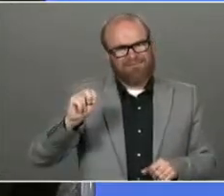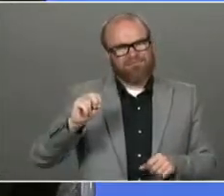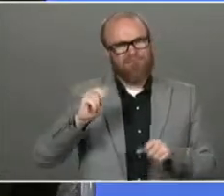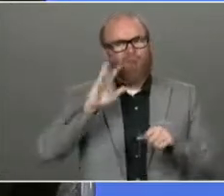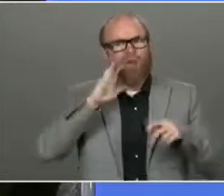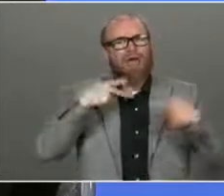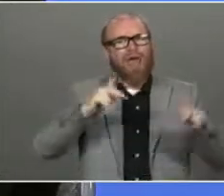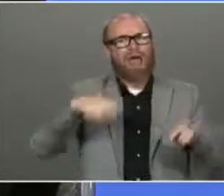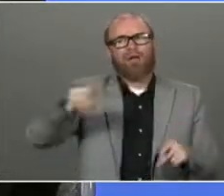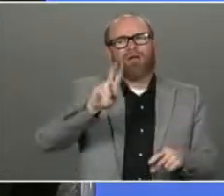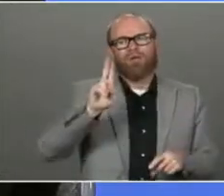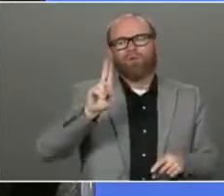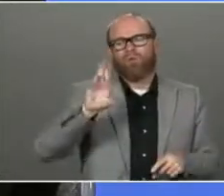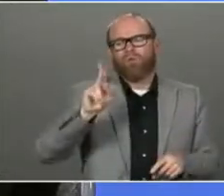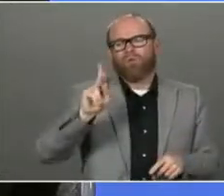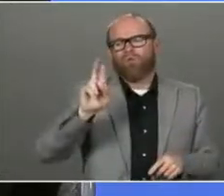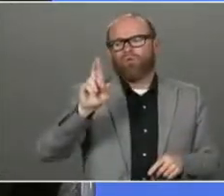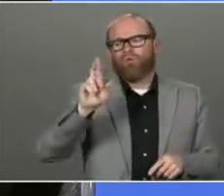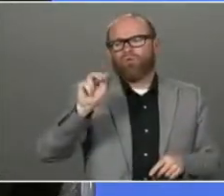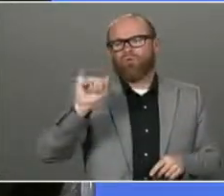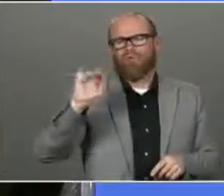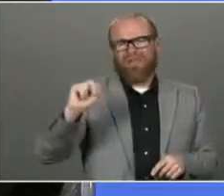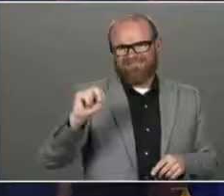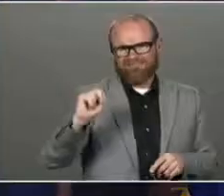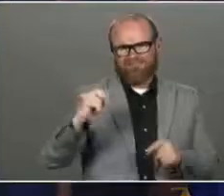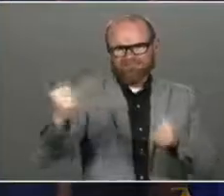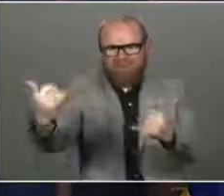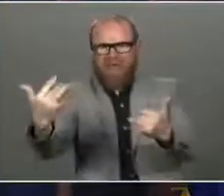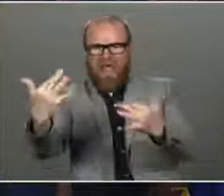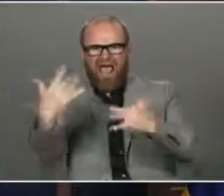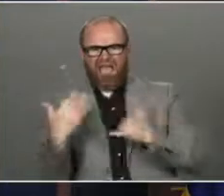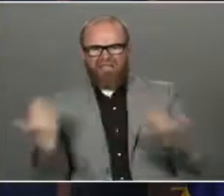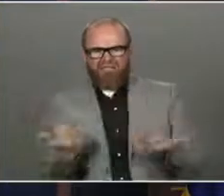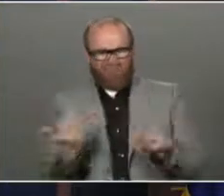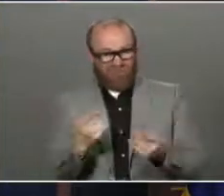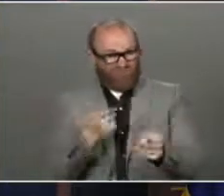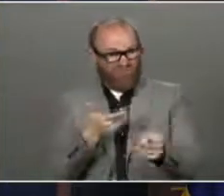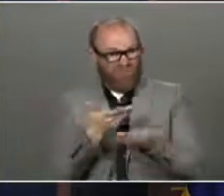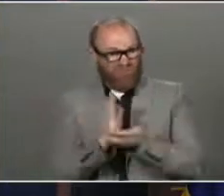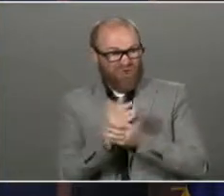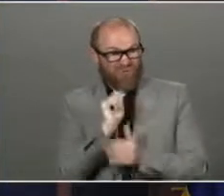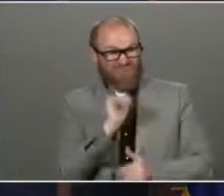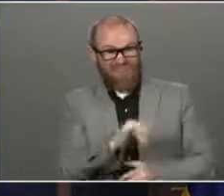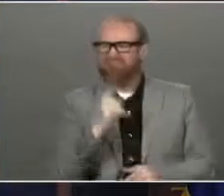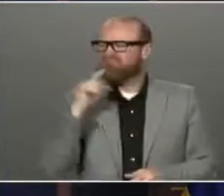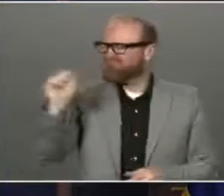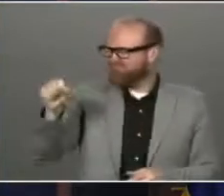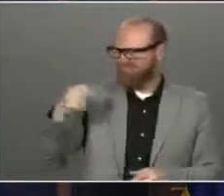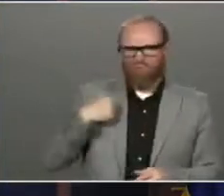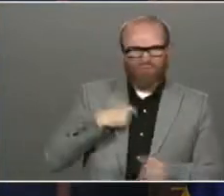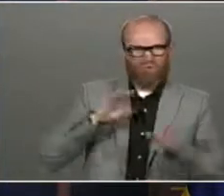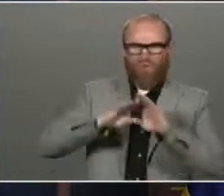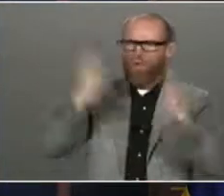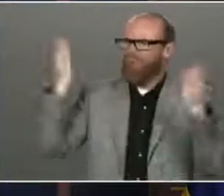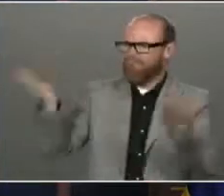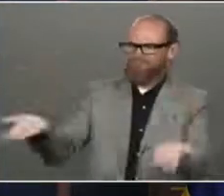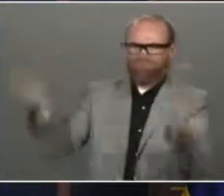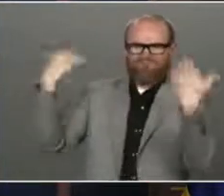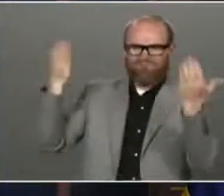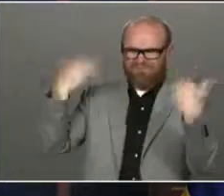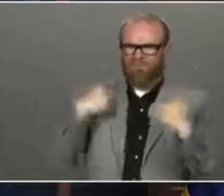How many refugees should Utah expect? As many as we can get. we'll continue to work